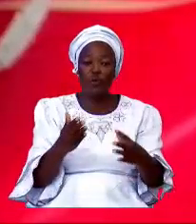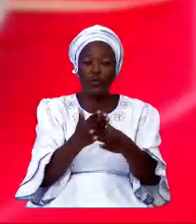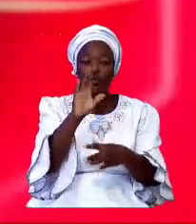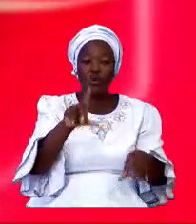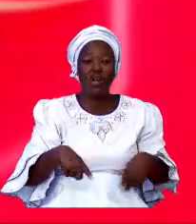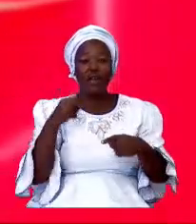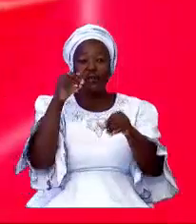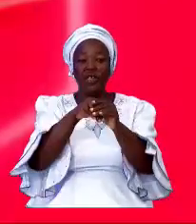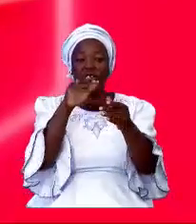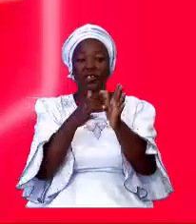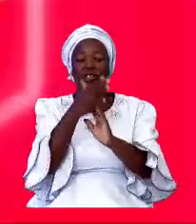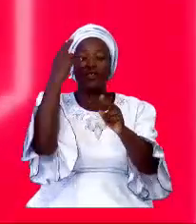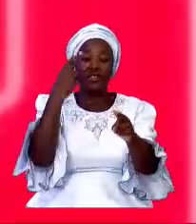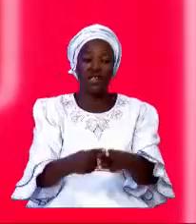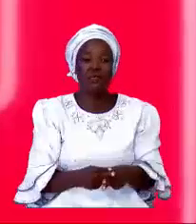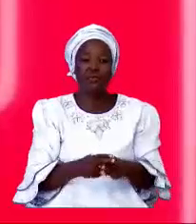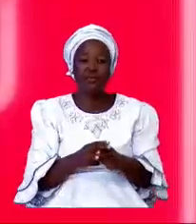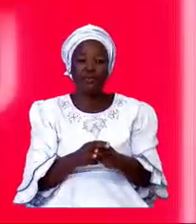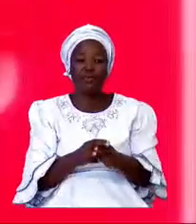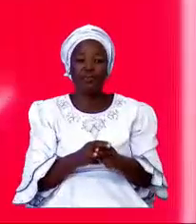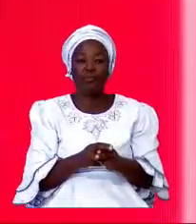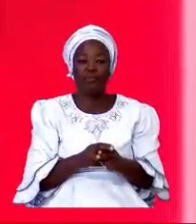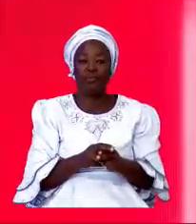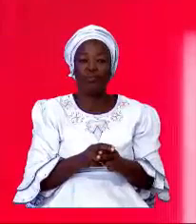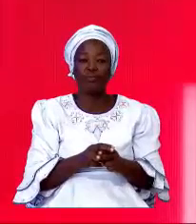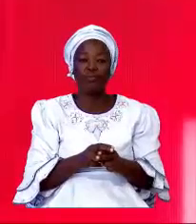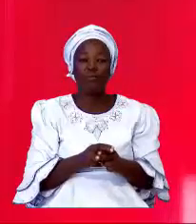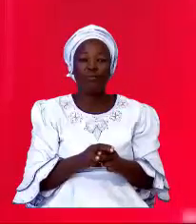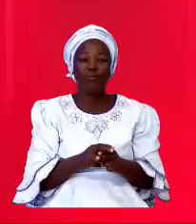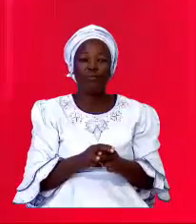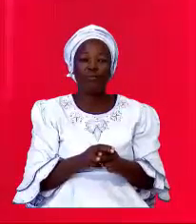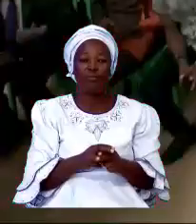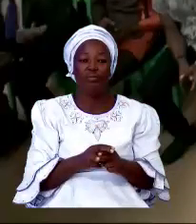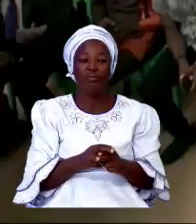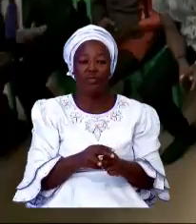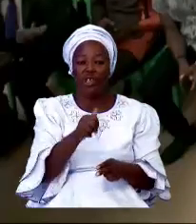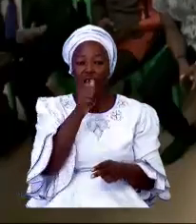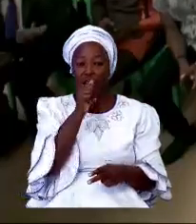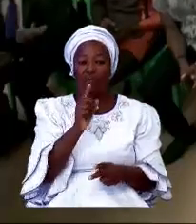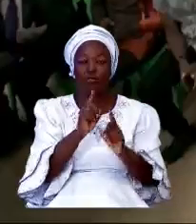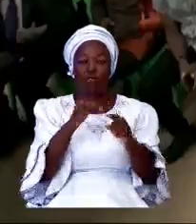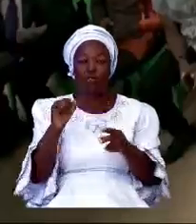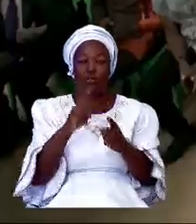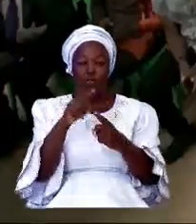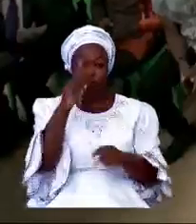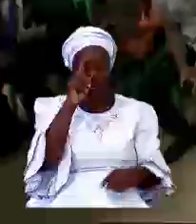glorious things are going to happen through your life in Jesus' name.